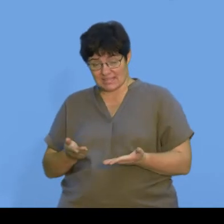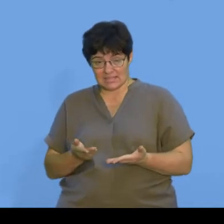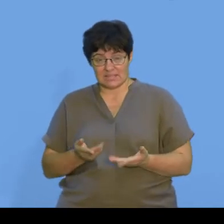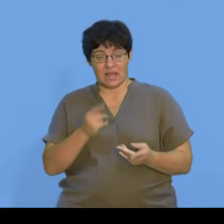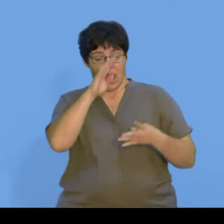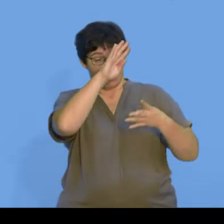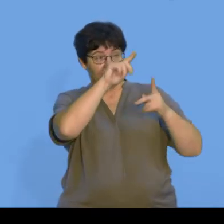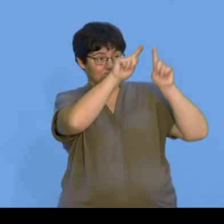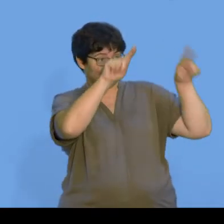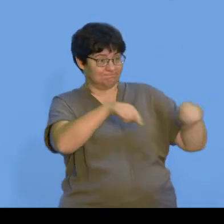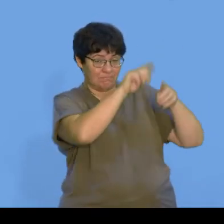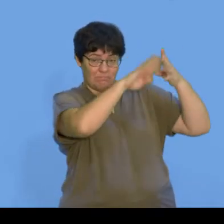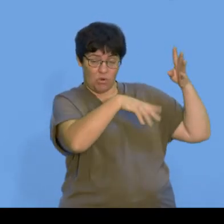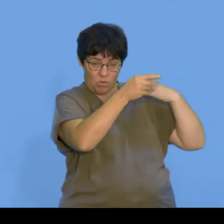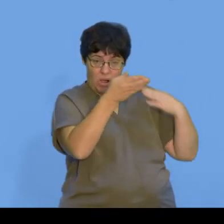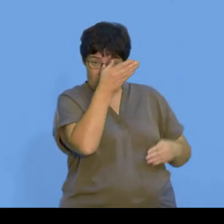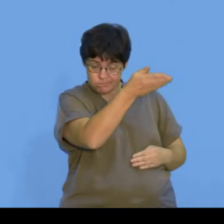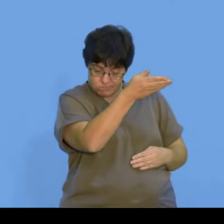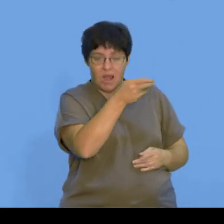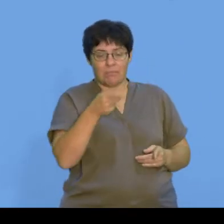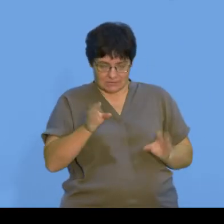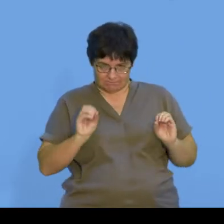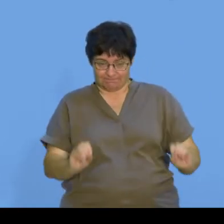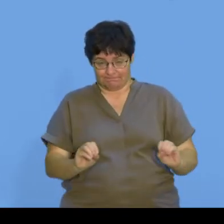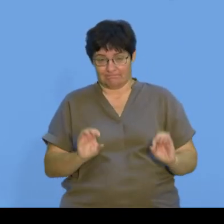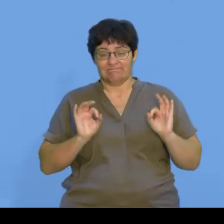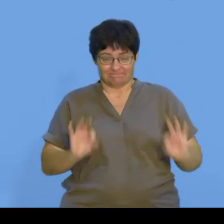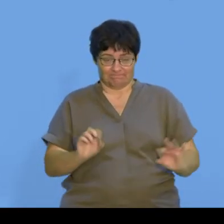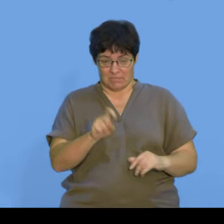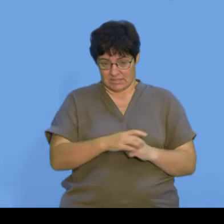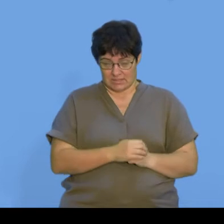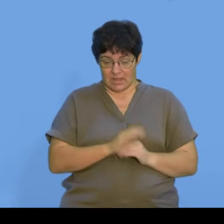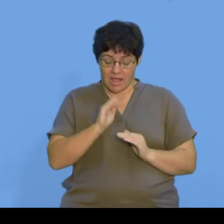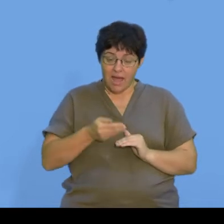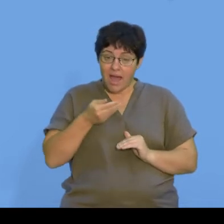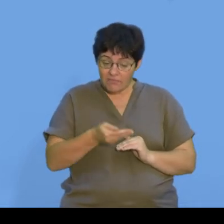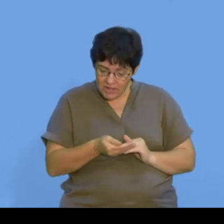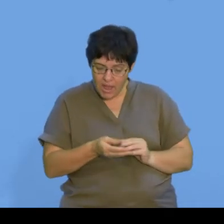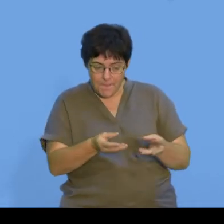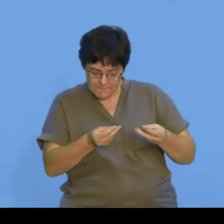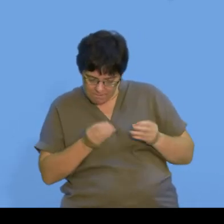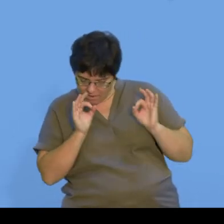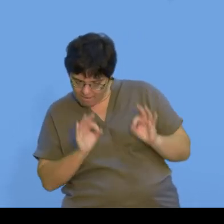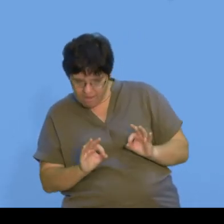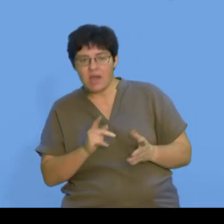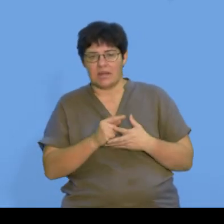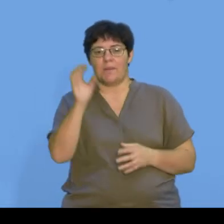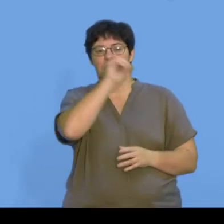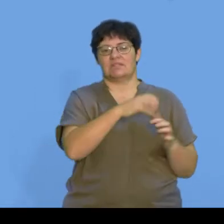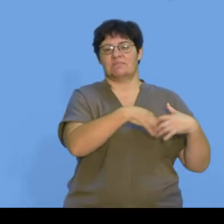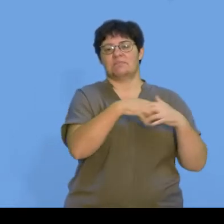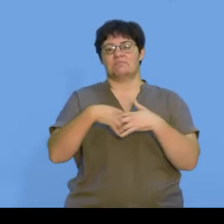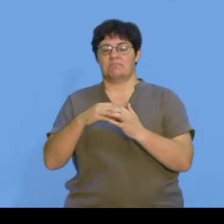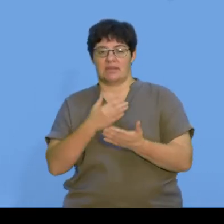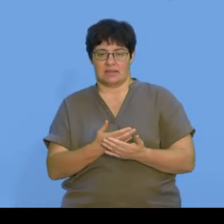table. So from the name, we've got the chemical formula, and then we can, after that, determine the percentage. Okay, so the mass of